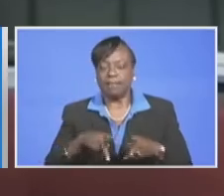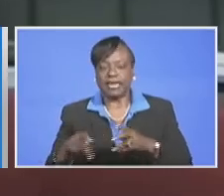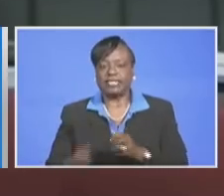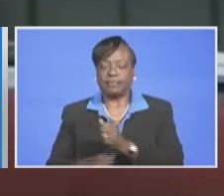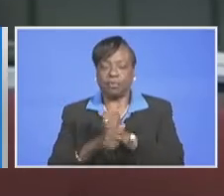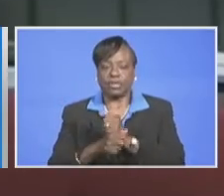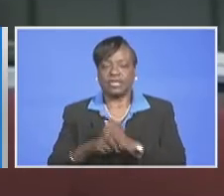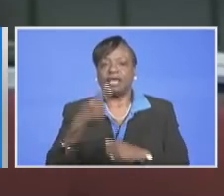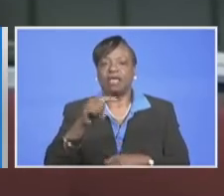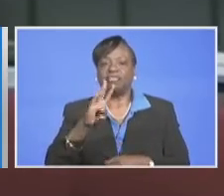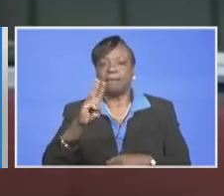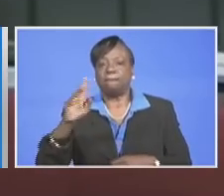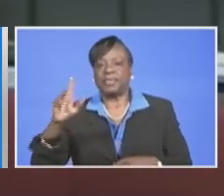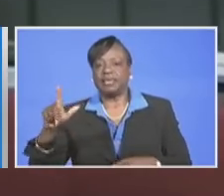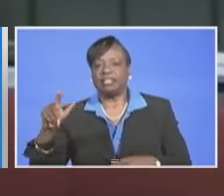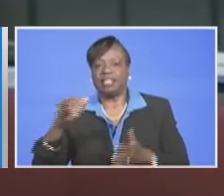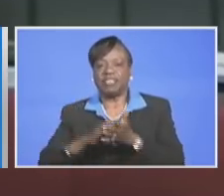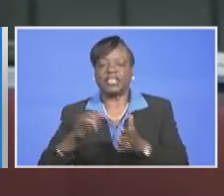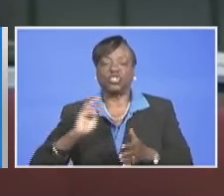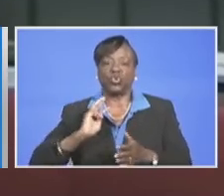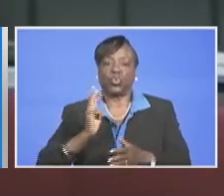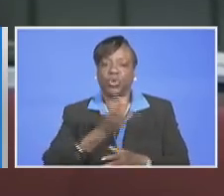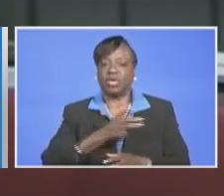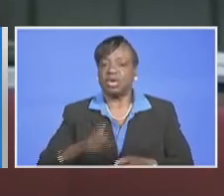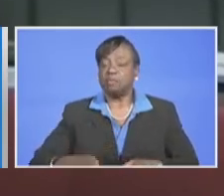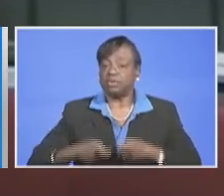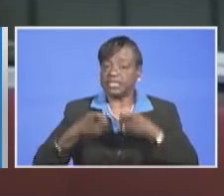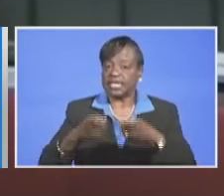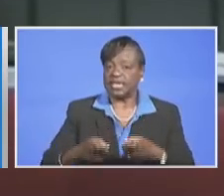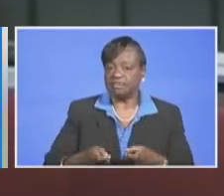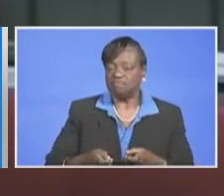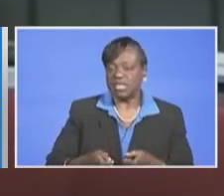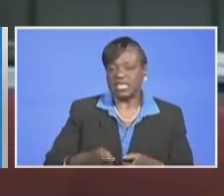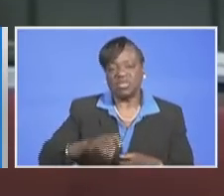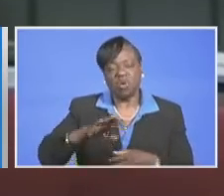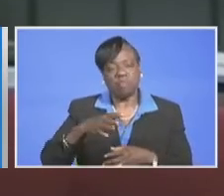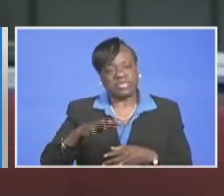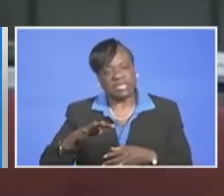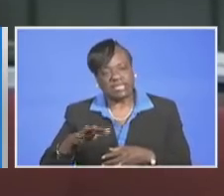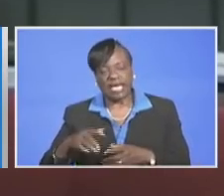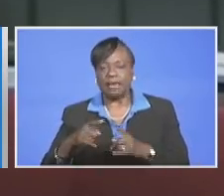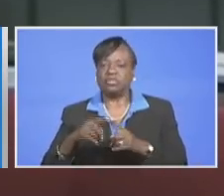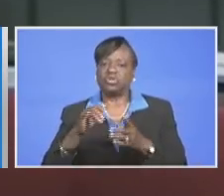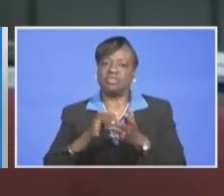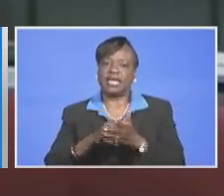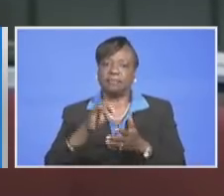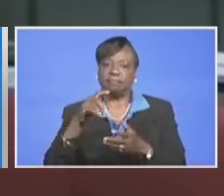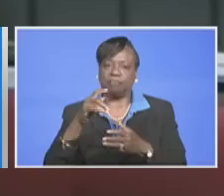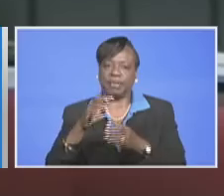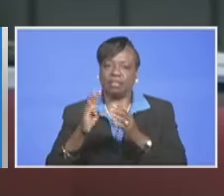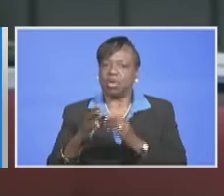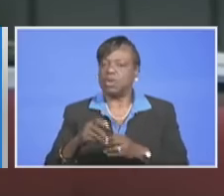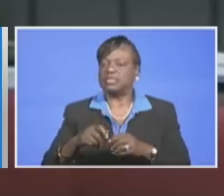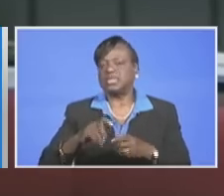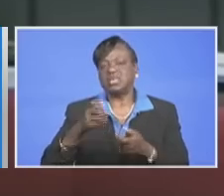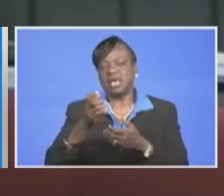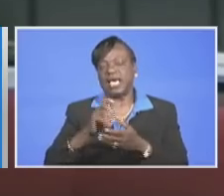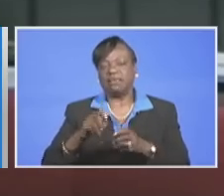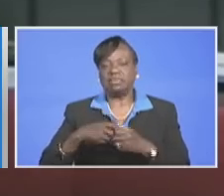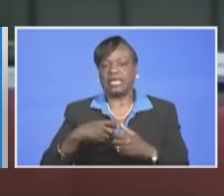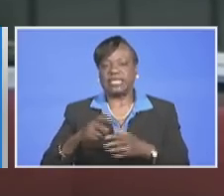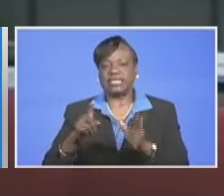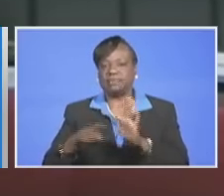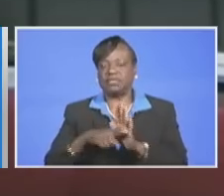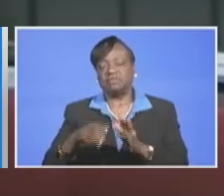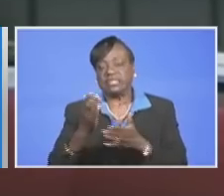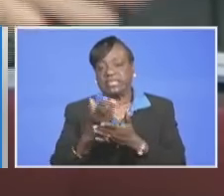we presented is pretty much similar to the bill that we're debating today, with the exception of a few amendments.